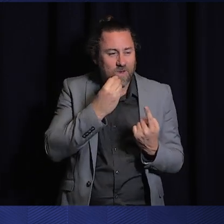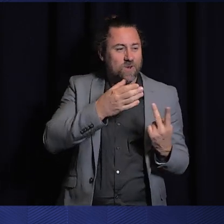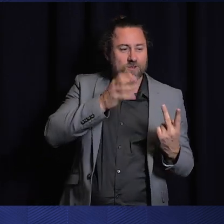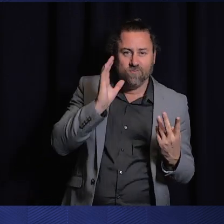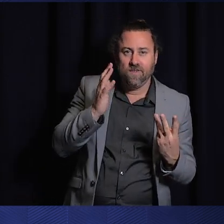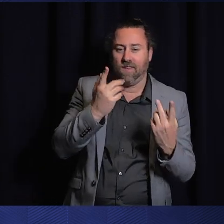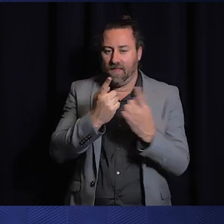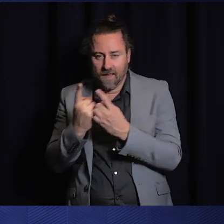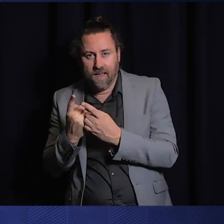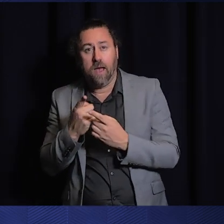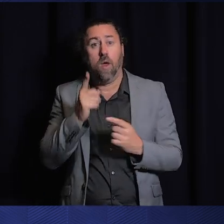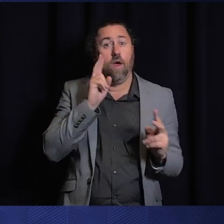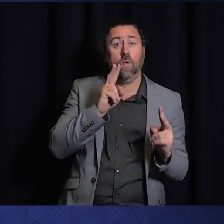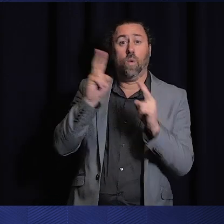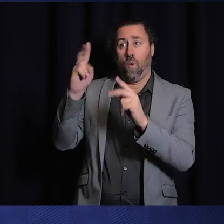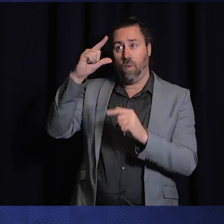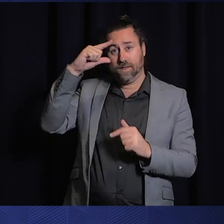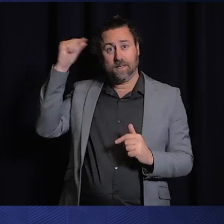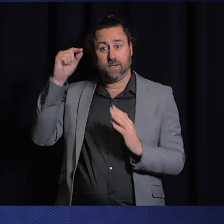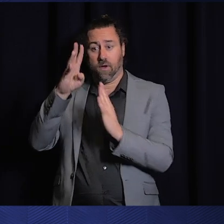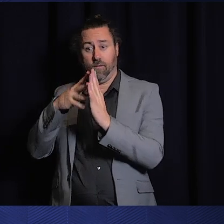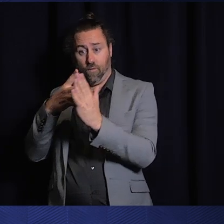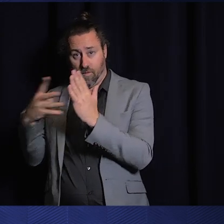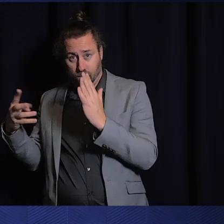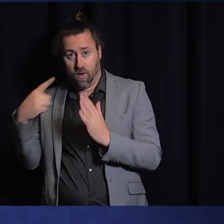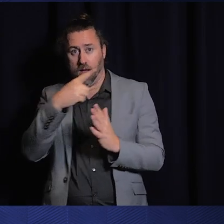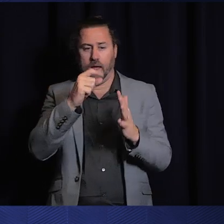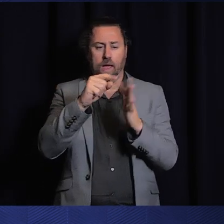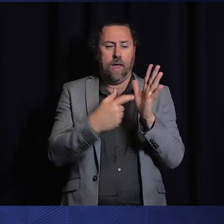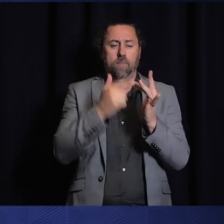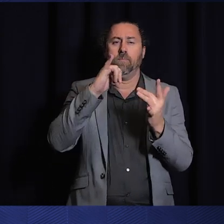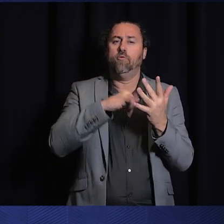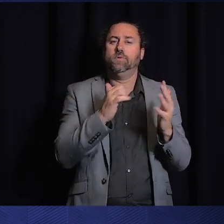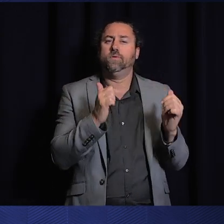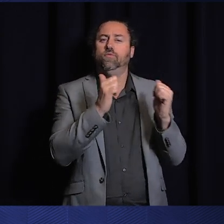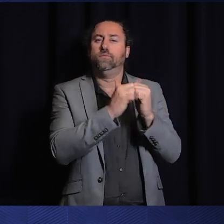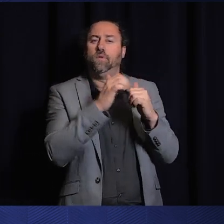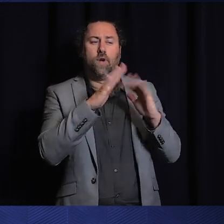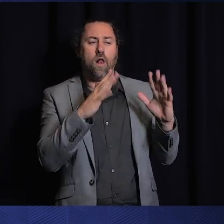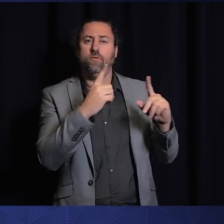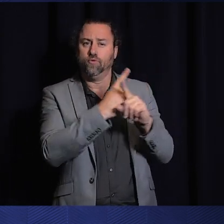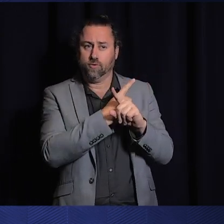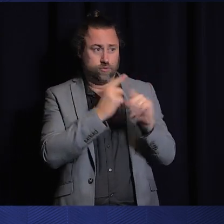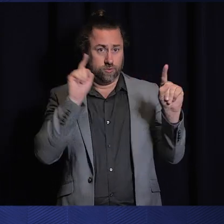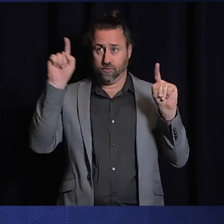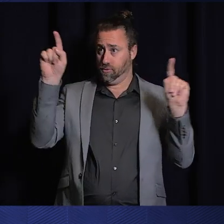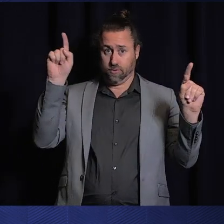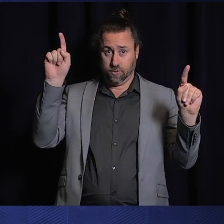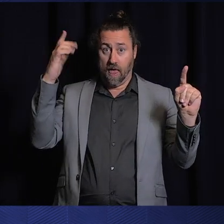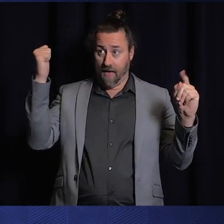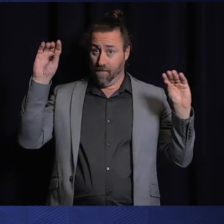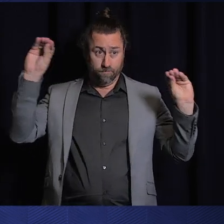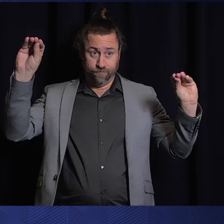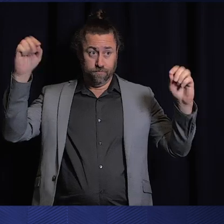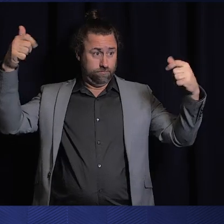from the Sendai framework itself, as well as the Paris Agreement, which recognizes human rights as core principles within